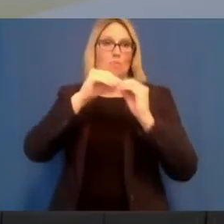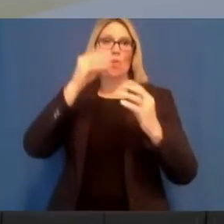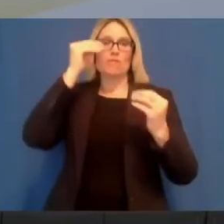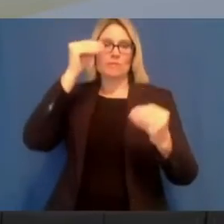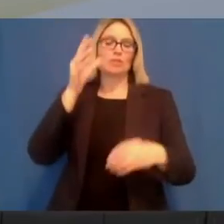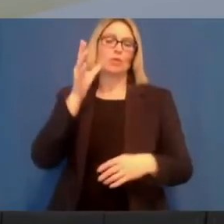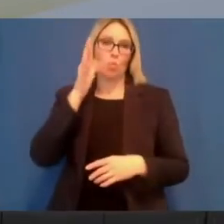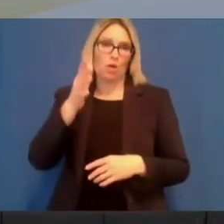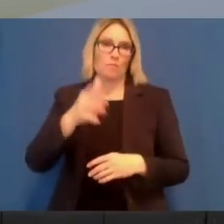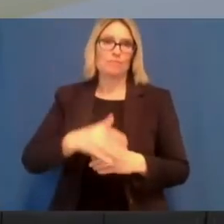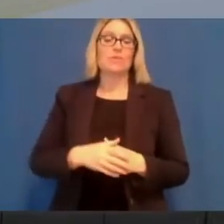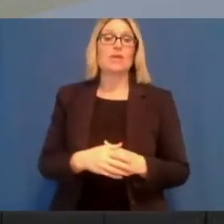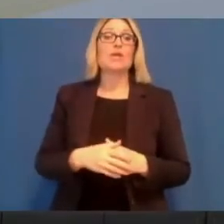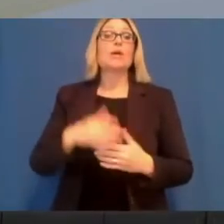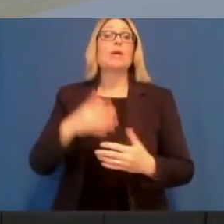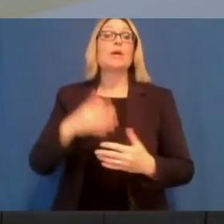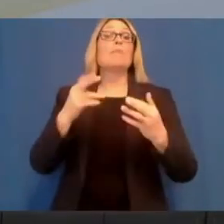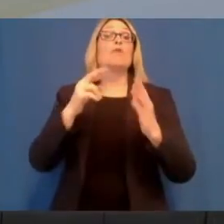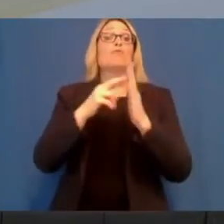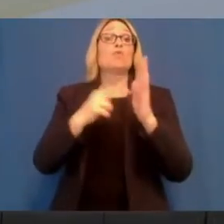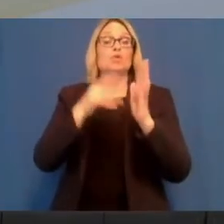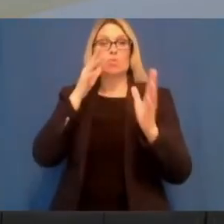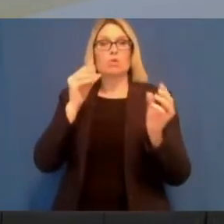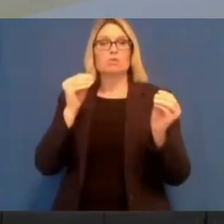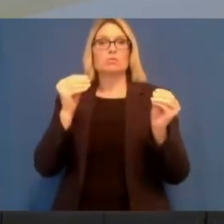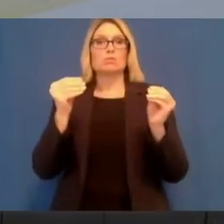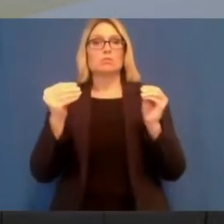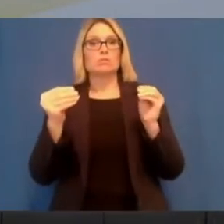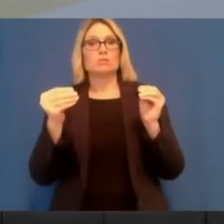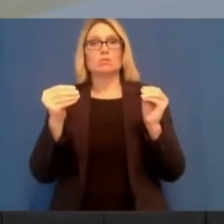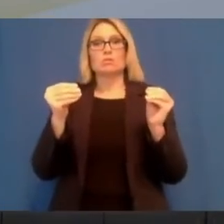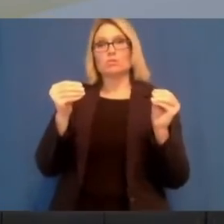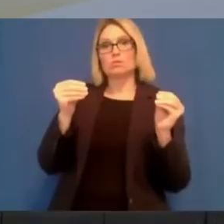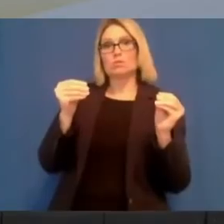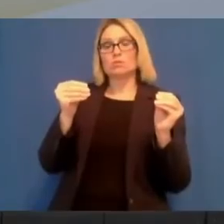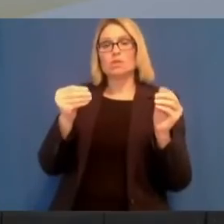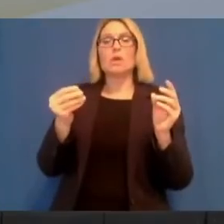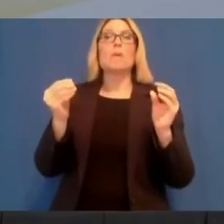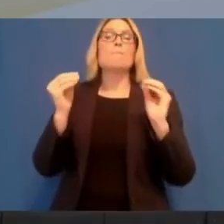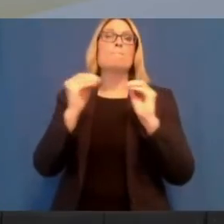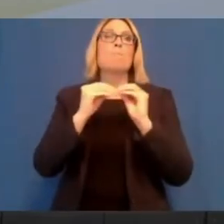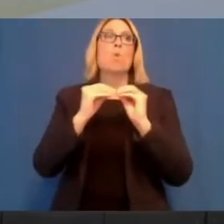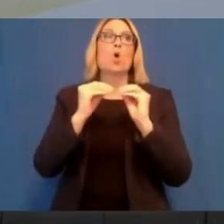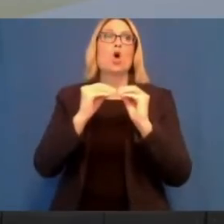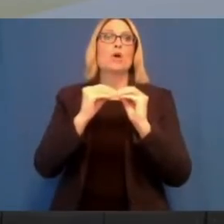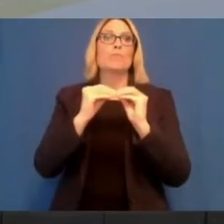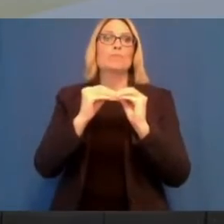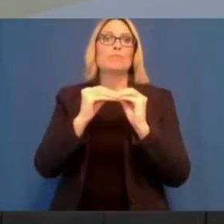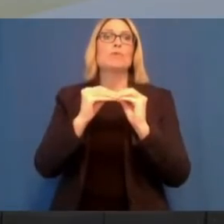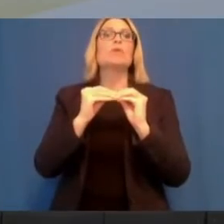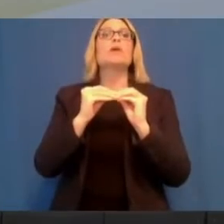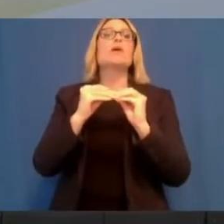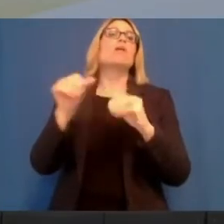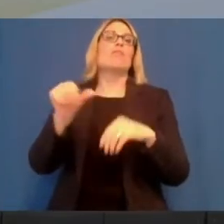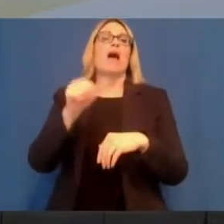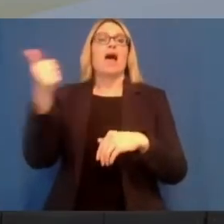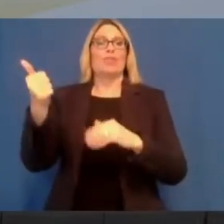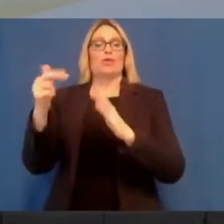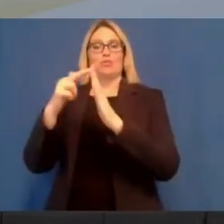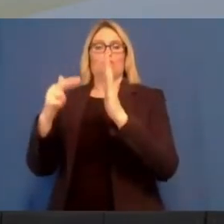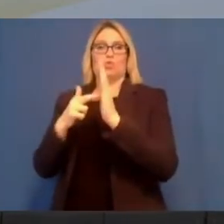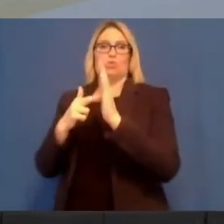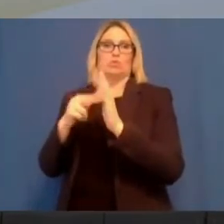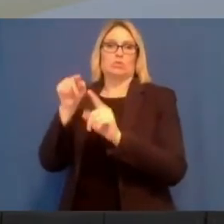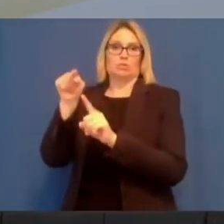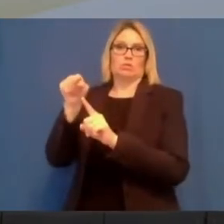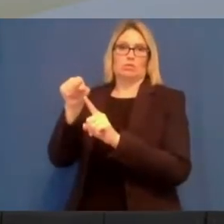we'll ease out into more of our our other circuit breaker measures